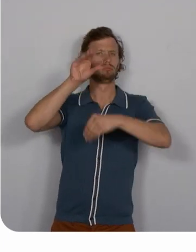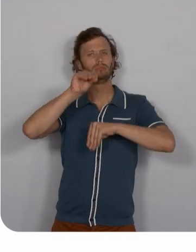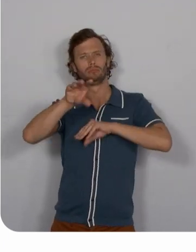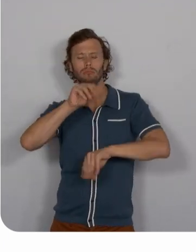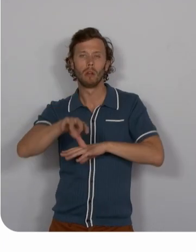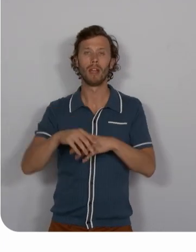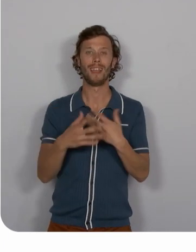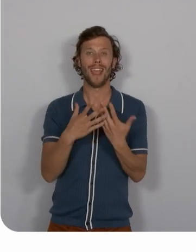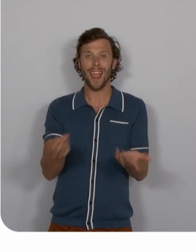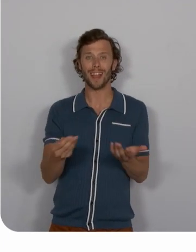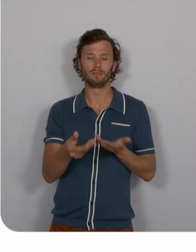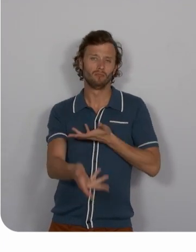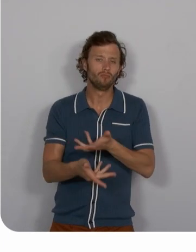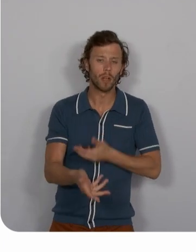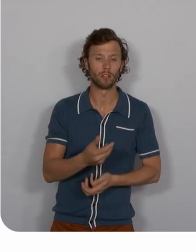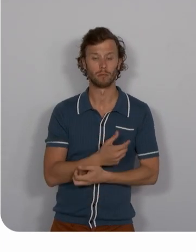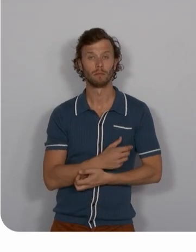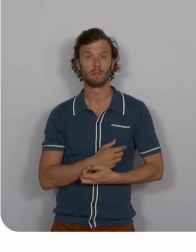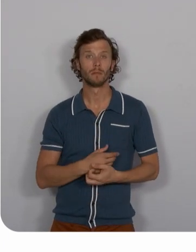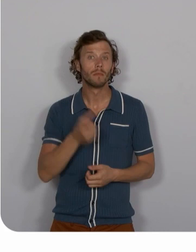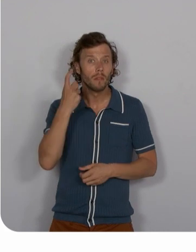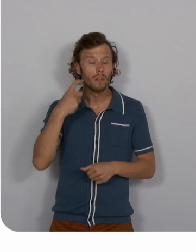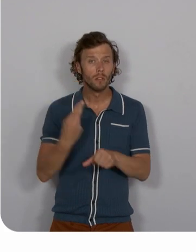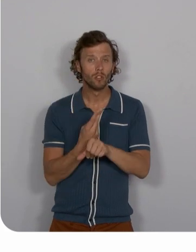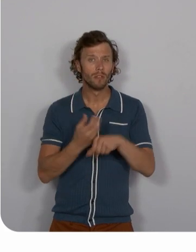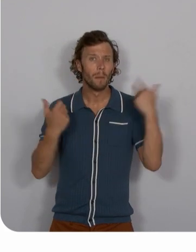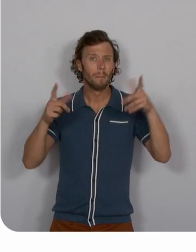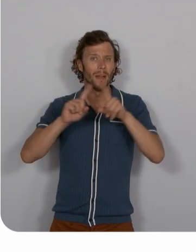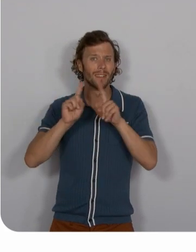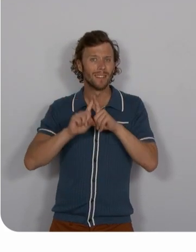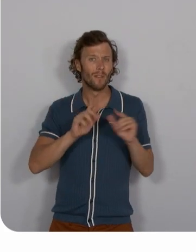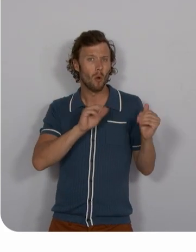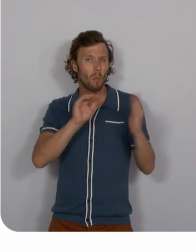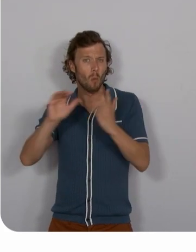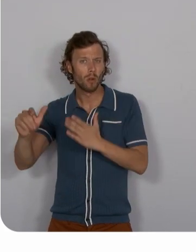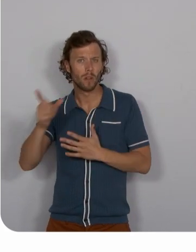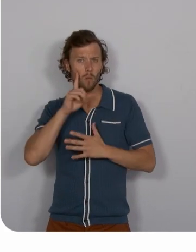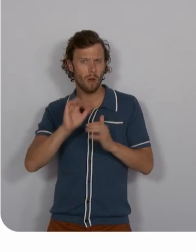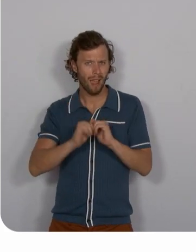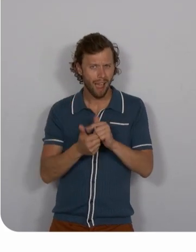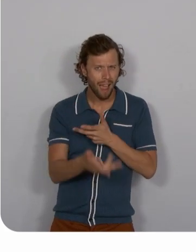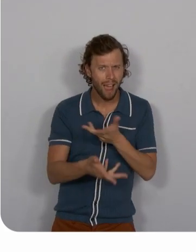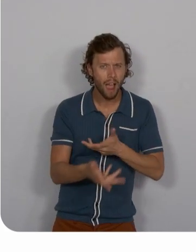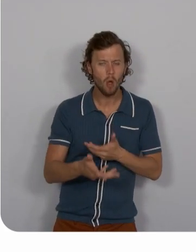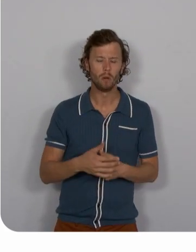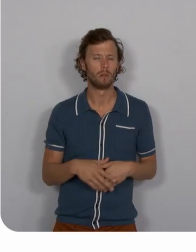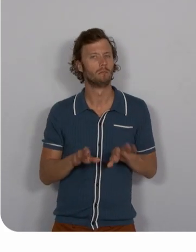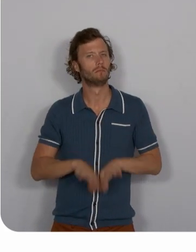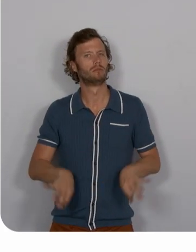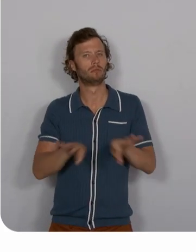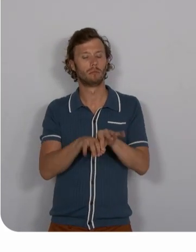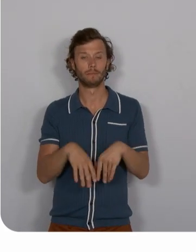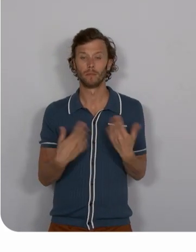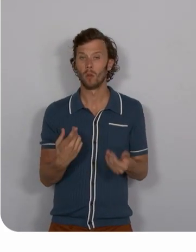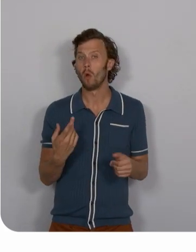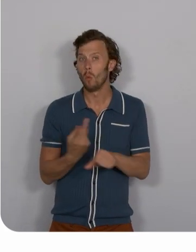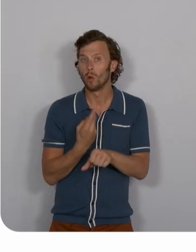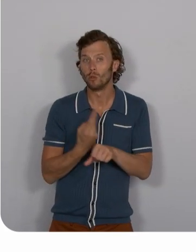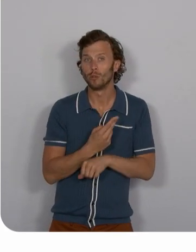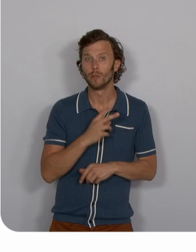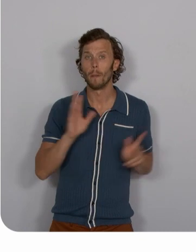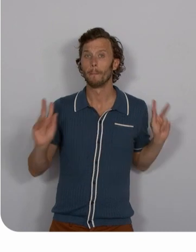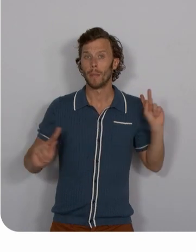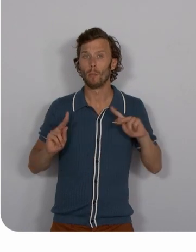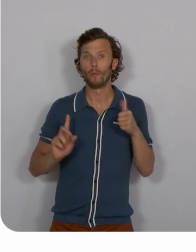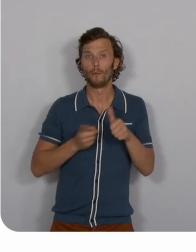Multimodality was core to bringing this experience to life. We filmed people to represent these AIs, and then